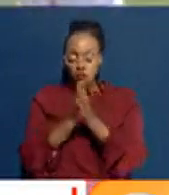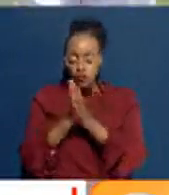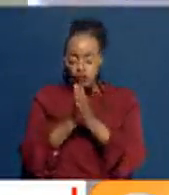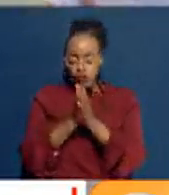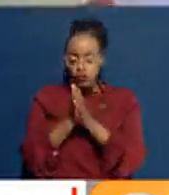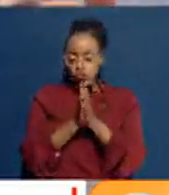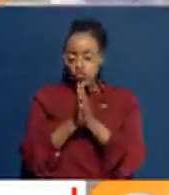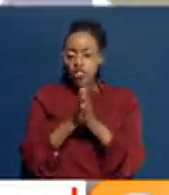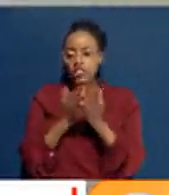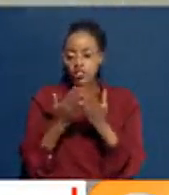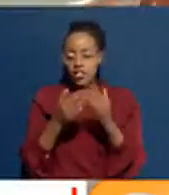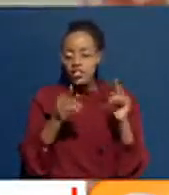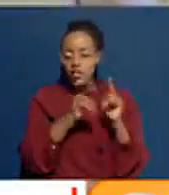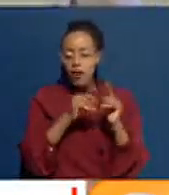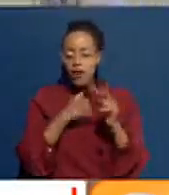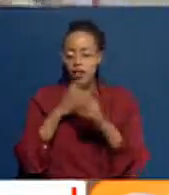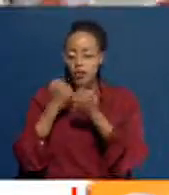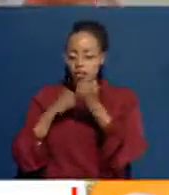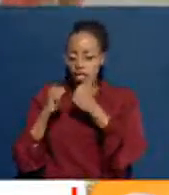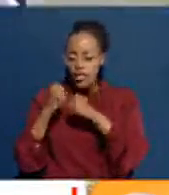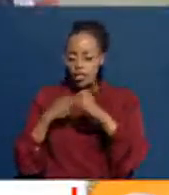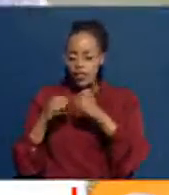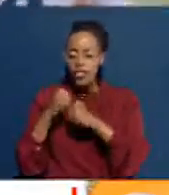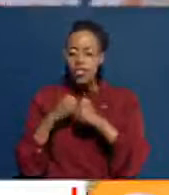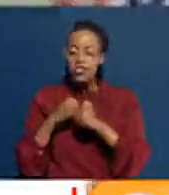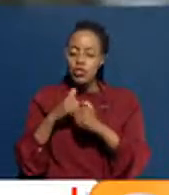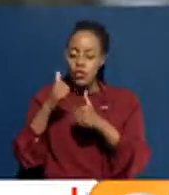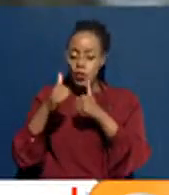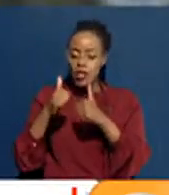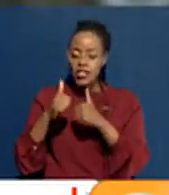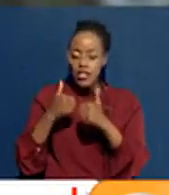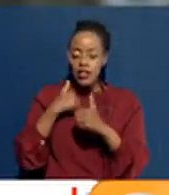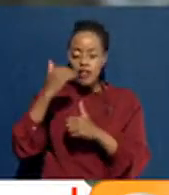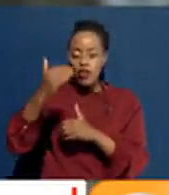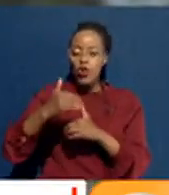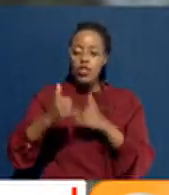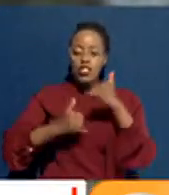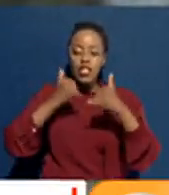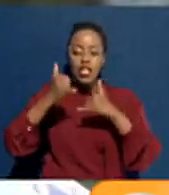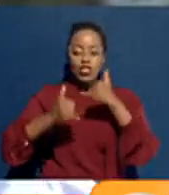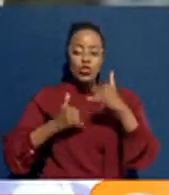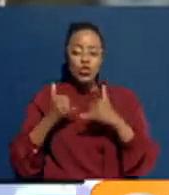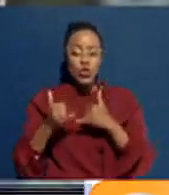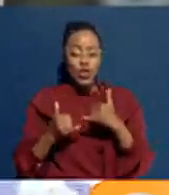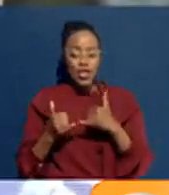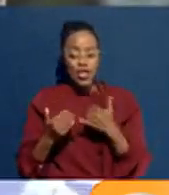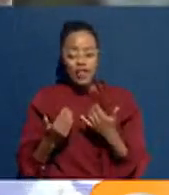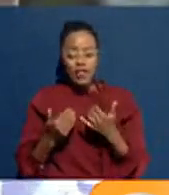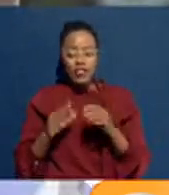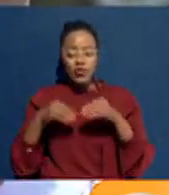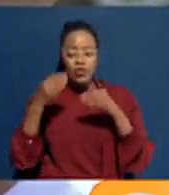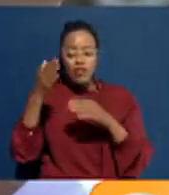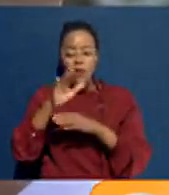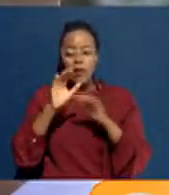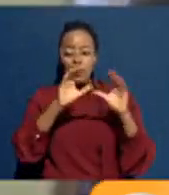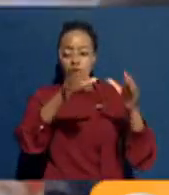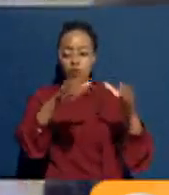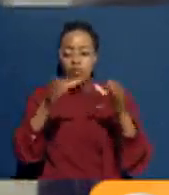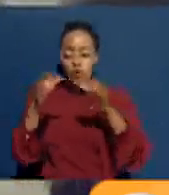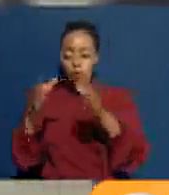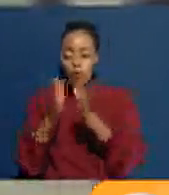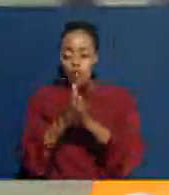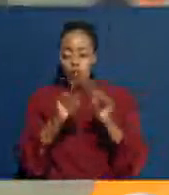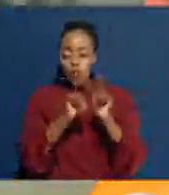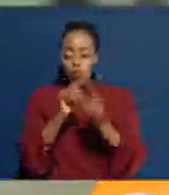I was looking forward to be part of this activation. I think it's always a pleasure to give back to the community. Today